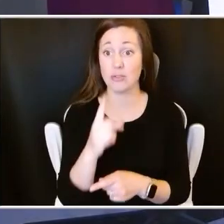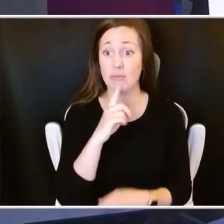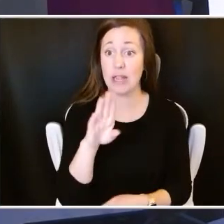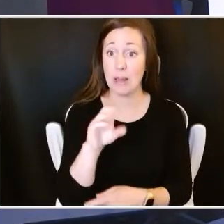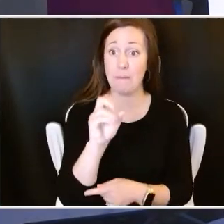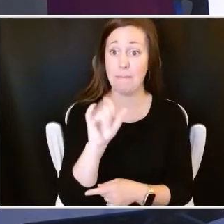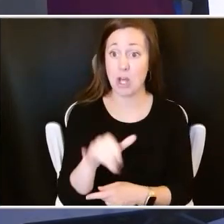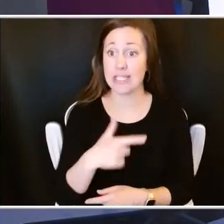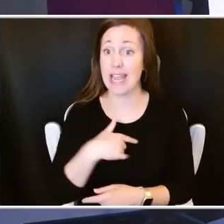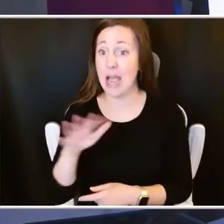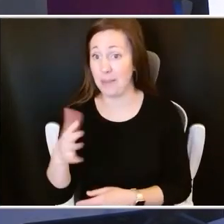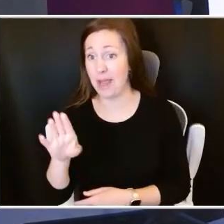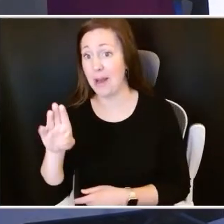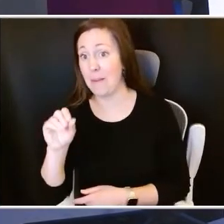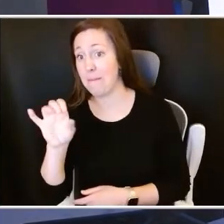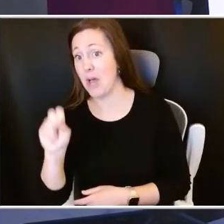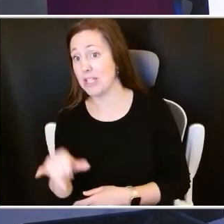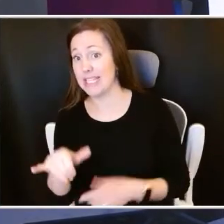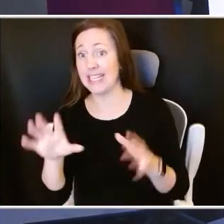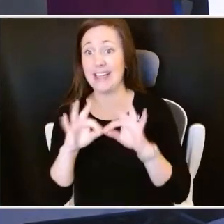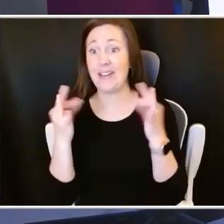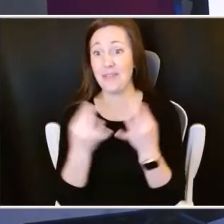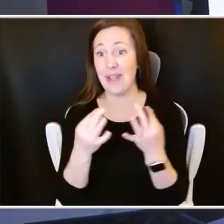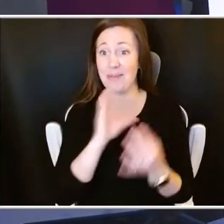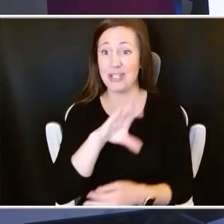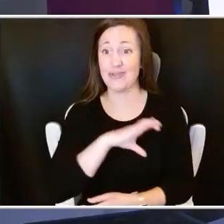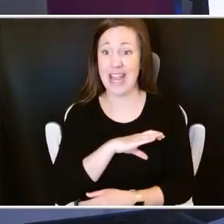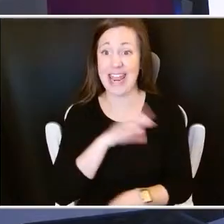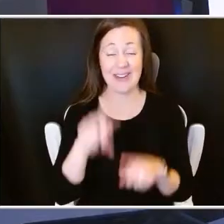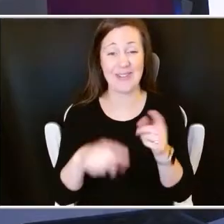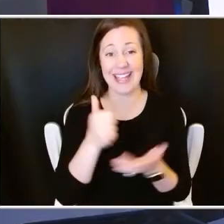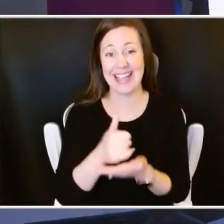It's a trait, and we can't. Not a bad one. Sorry, not a bad one. It's just the way it is.